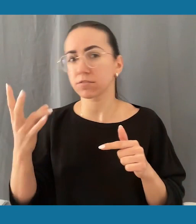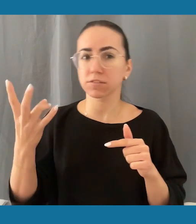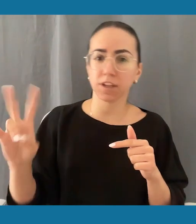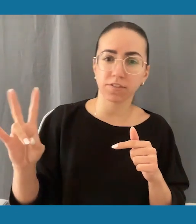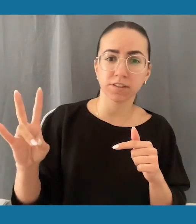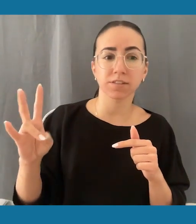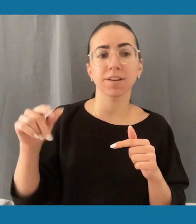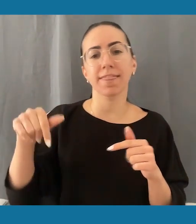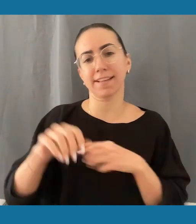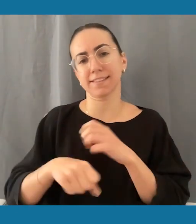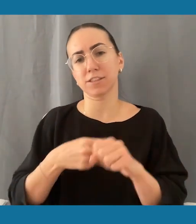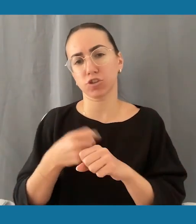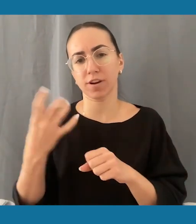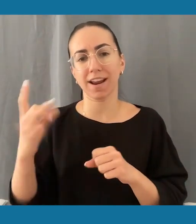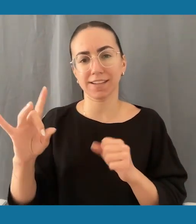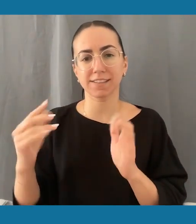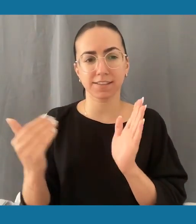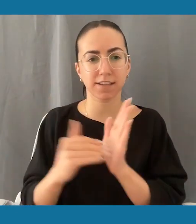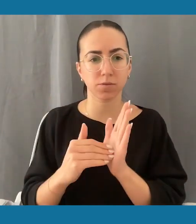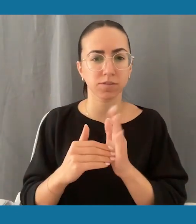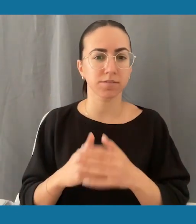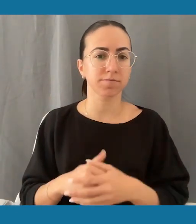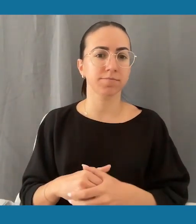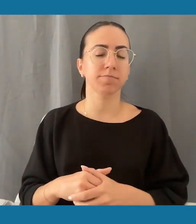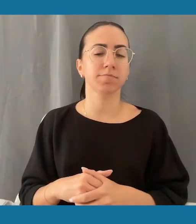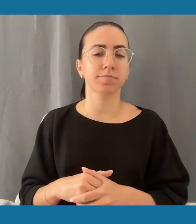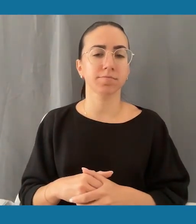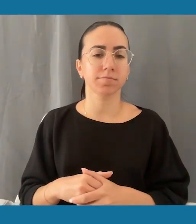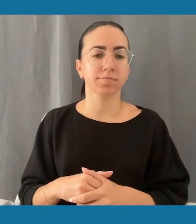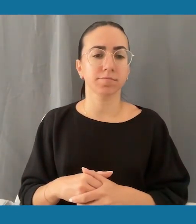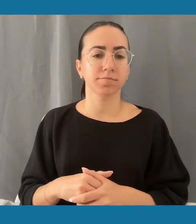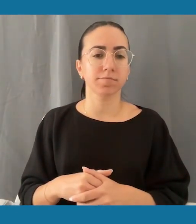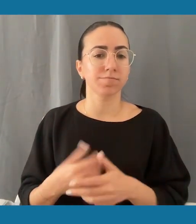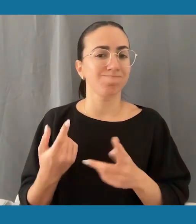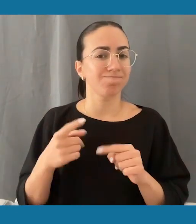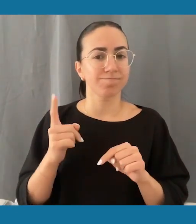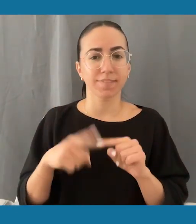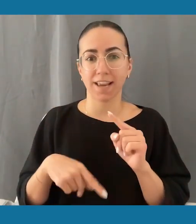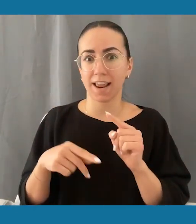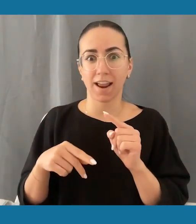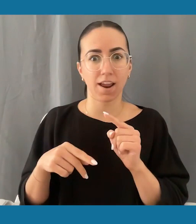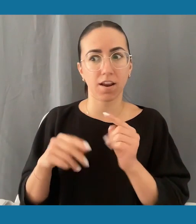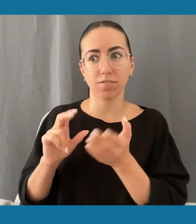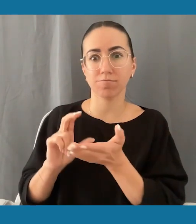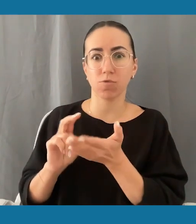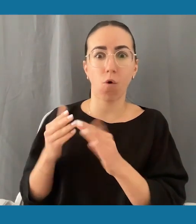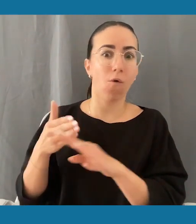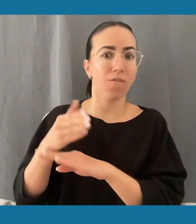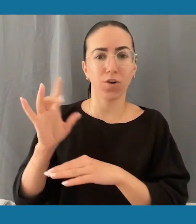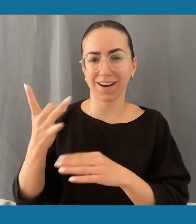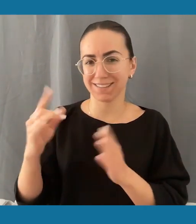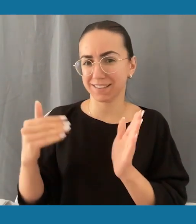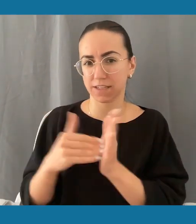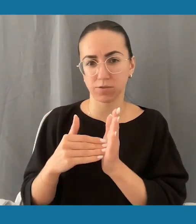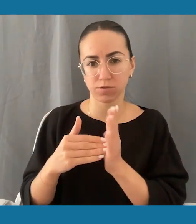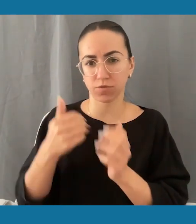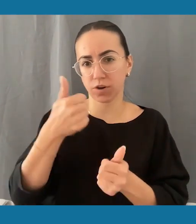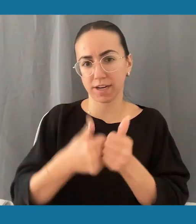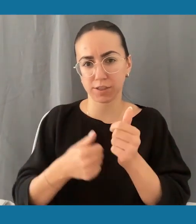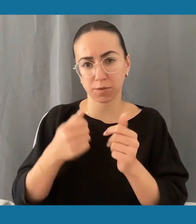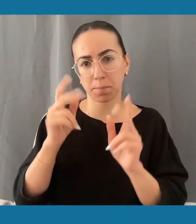$18,000. So you cannot contribute more than $18,000 per person per year to their ABLE